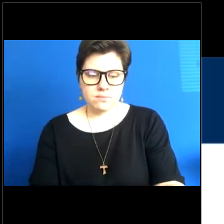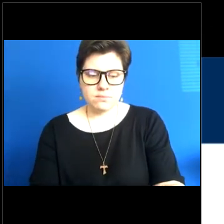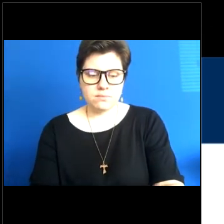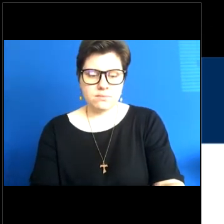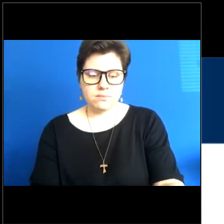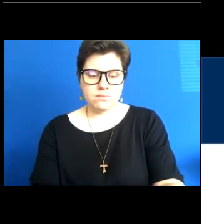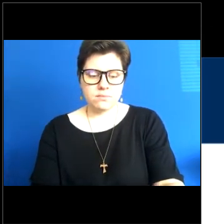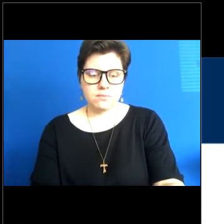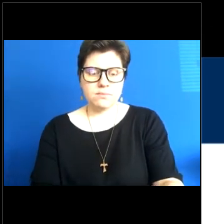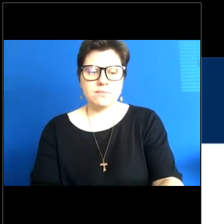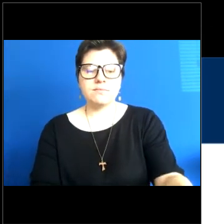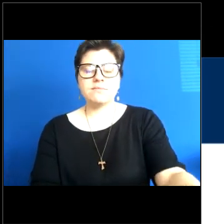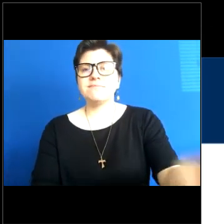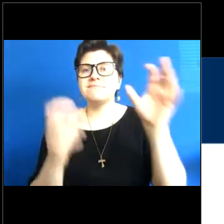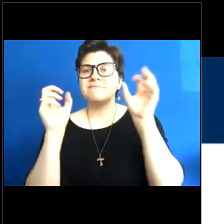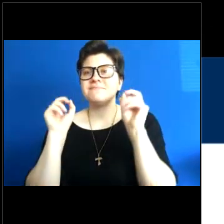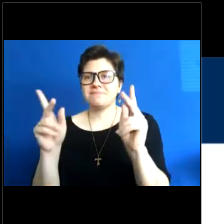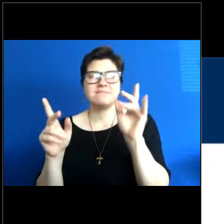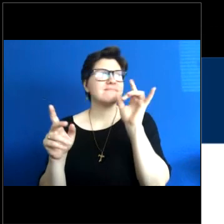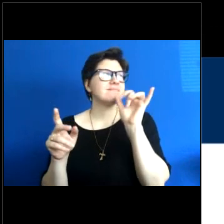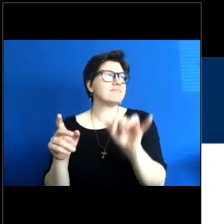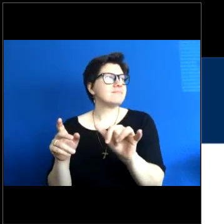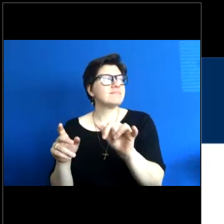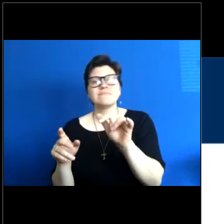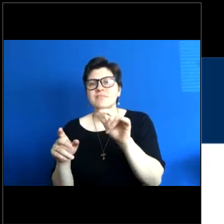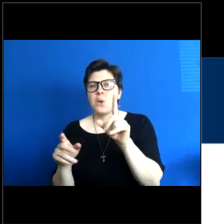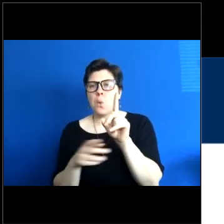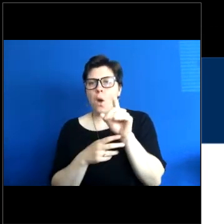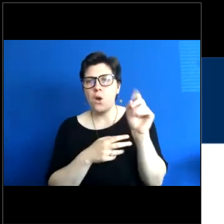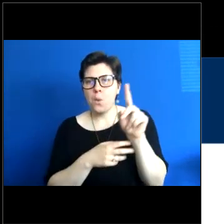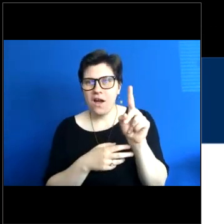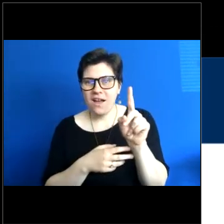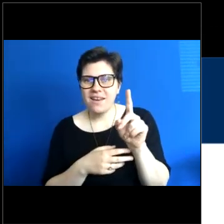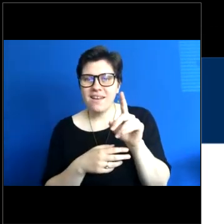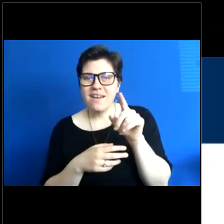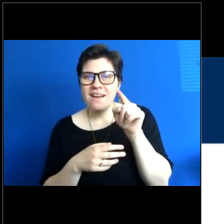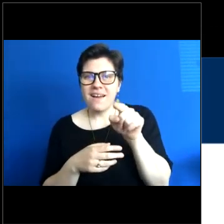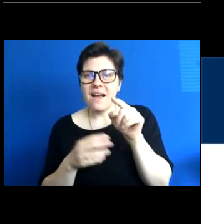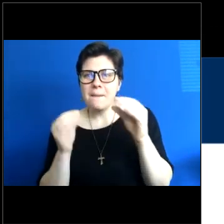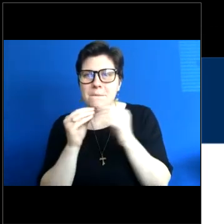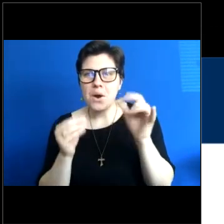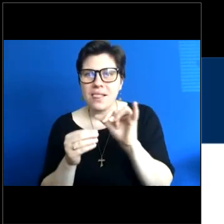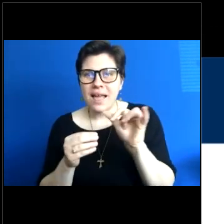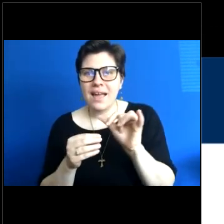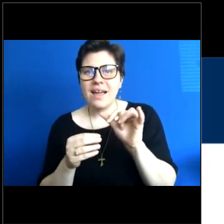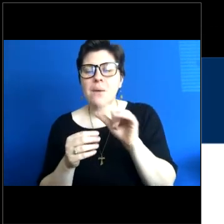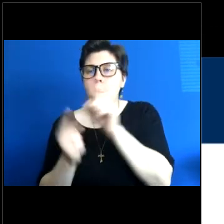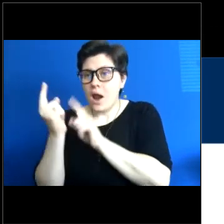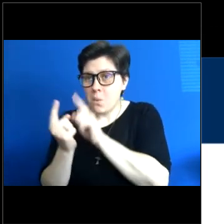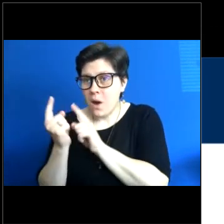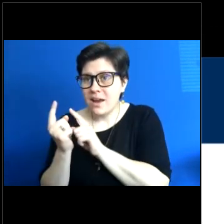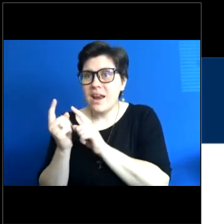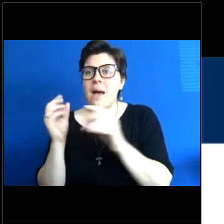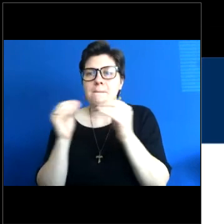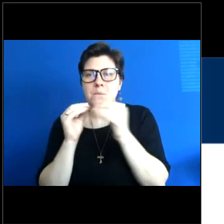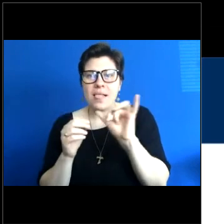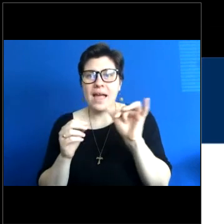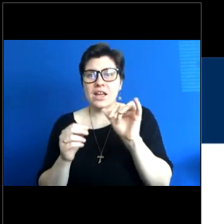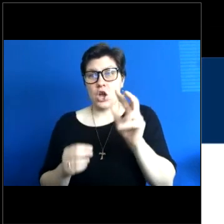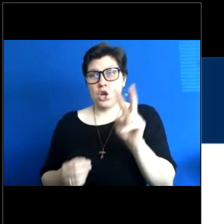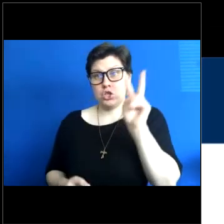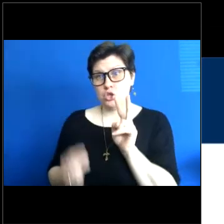Okay, this is kind of that one-on-one. Wouldn't one-on-one have to be more like 2-2? So we're talking about